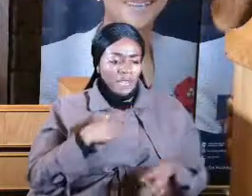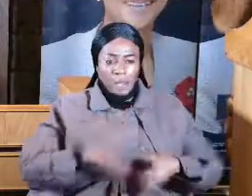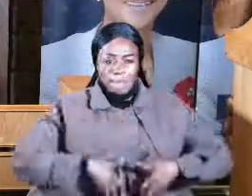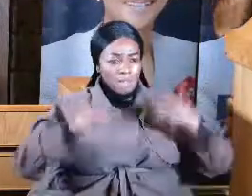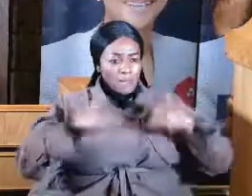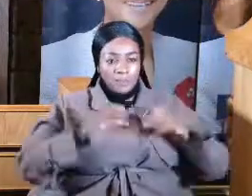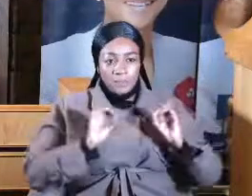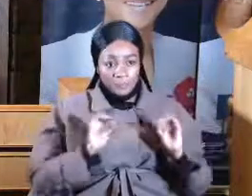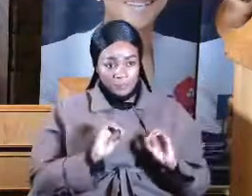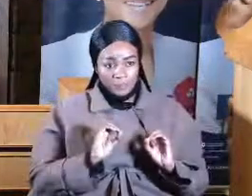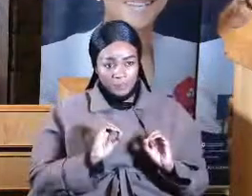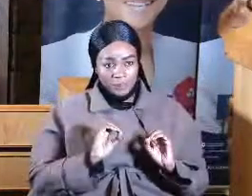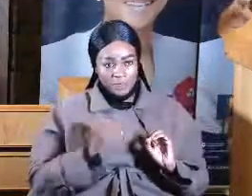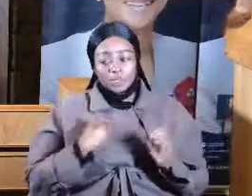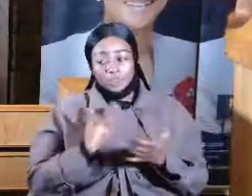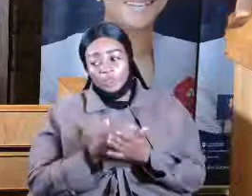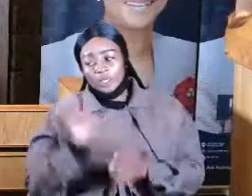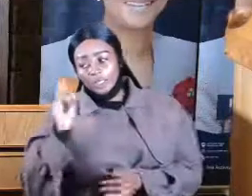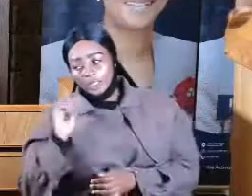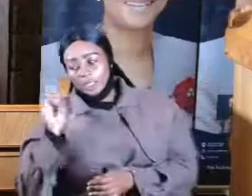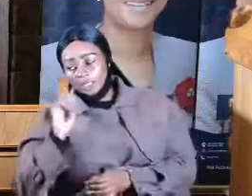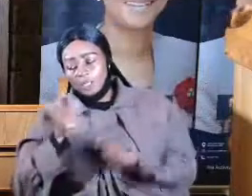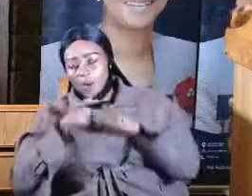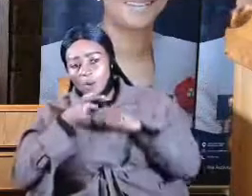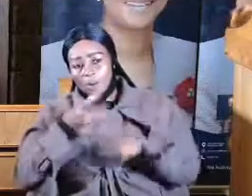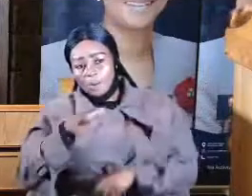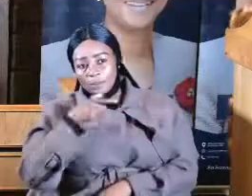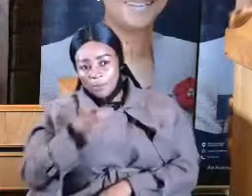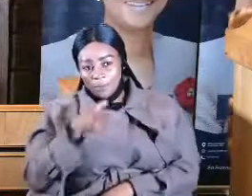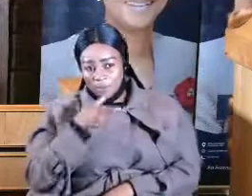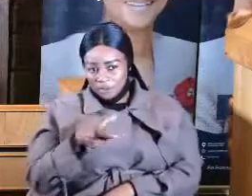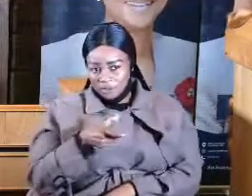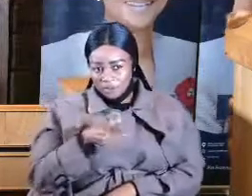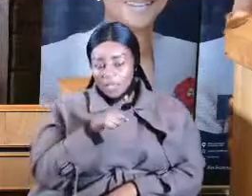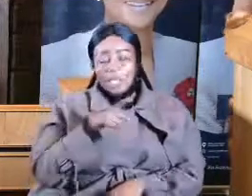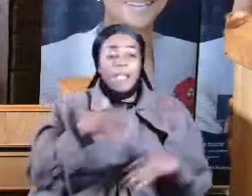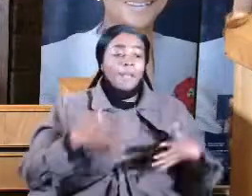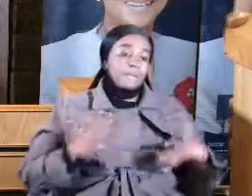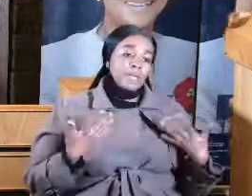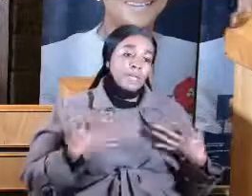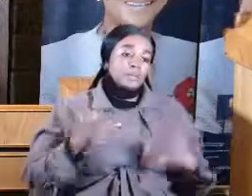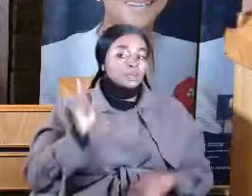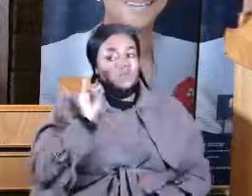facing you, you were able to hear. But there's not much. I'm just glad that you heard her quite well.